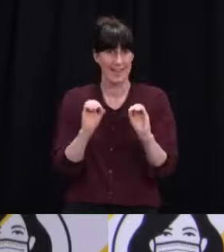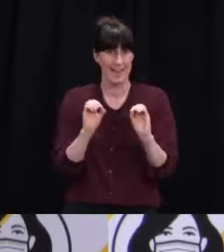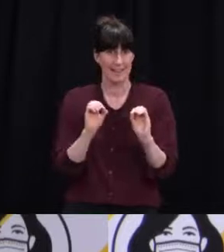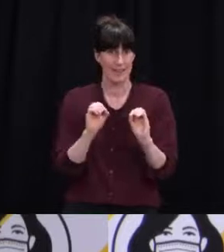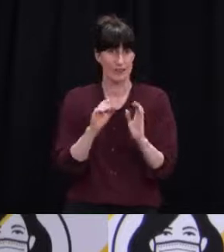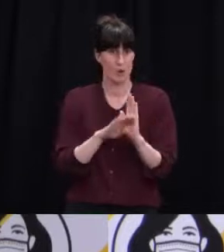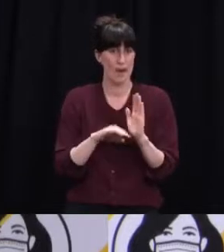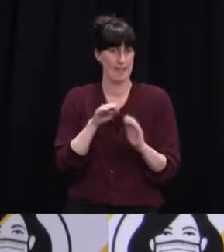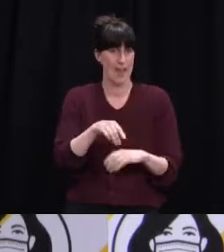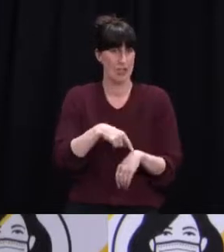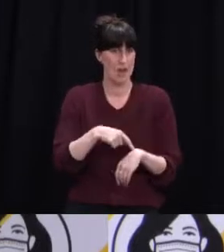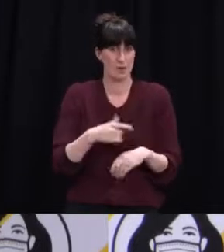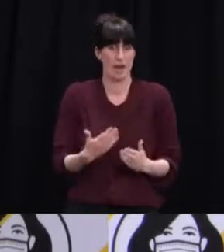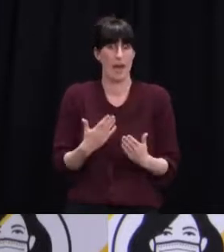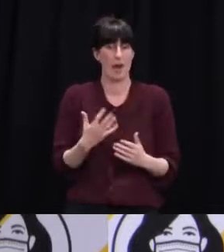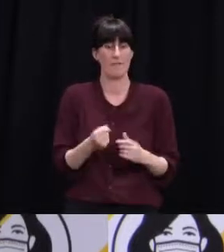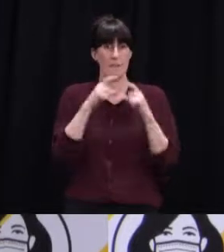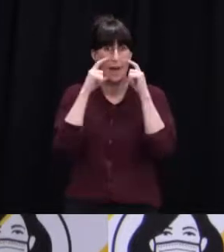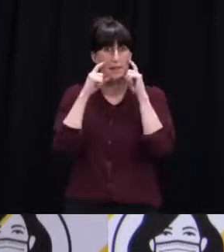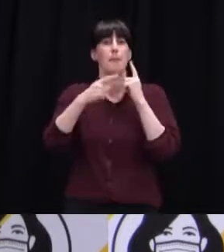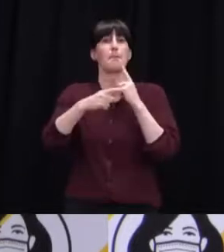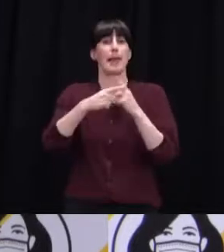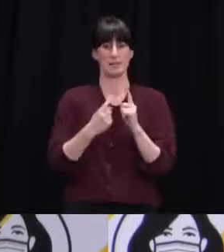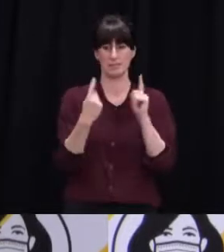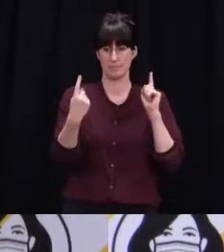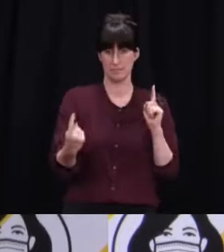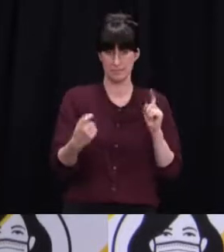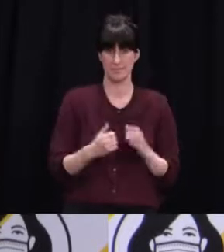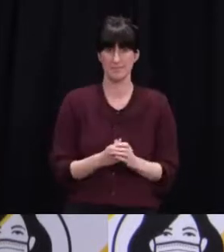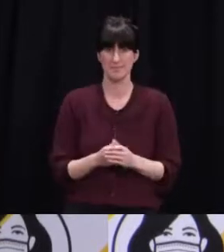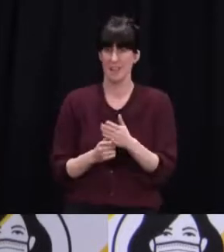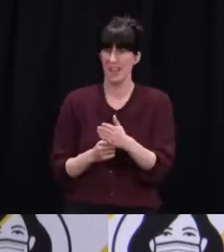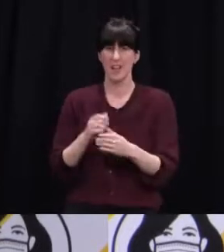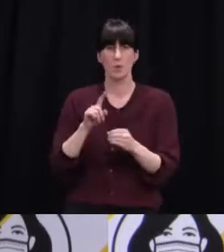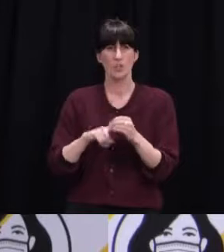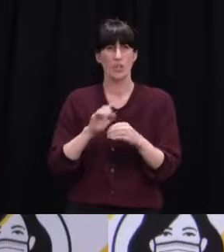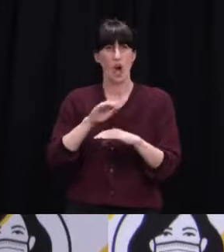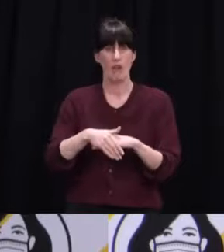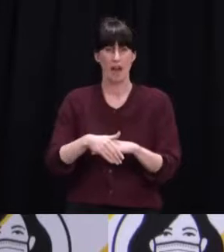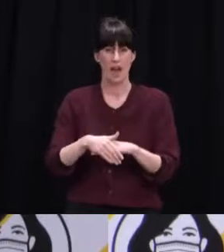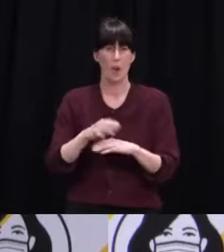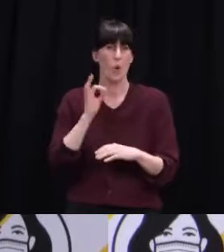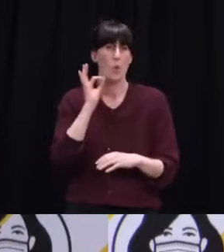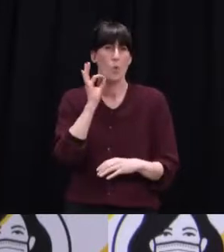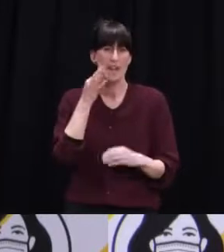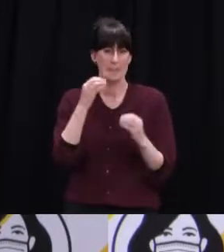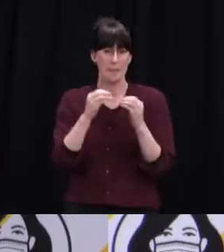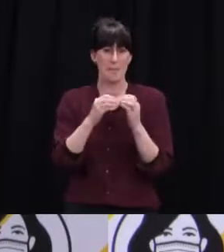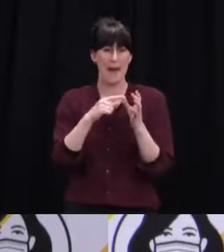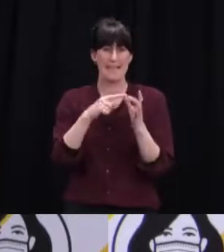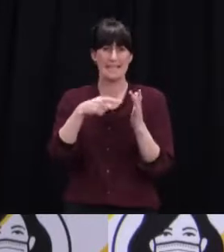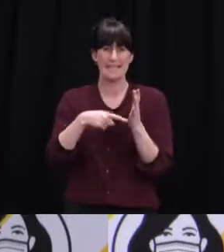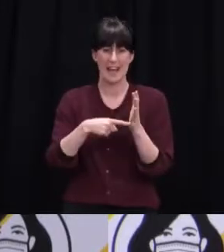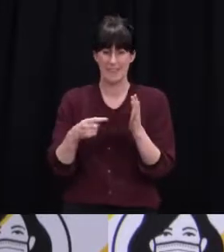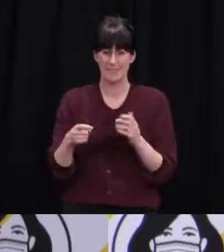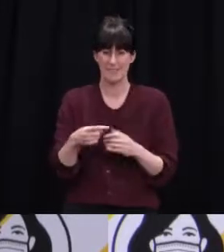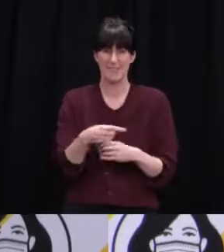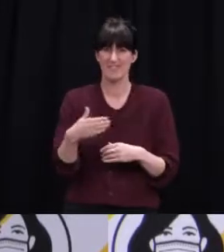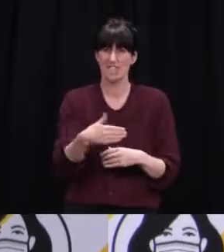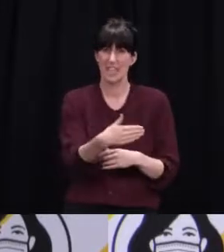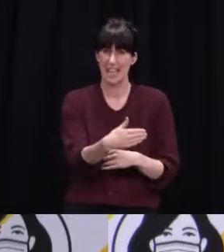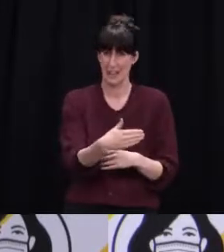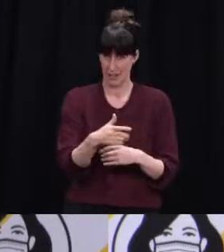masks when they were out and about. So extra protective measures have been put in place during that time. On white baiting and shore fishing, is